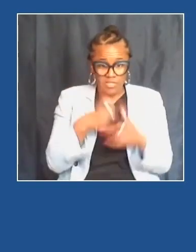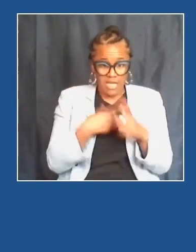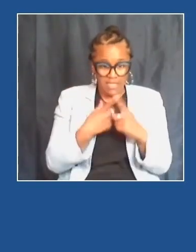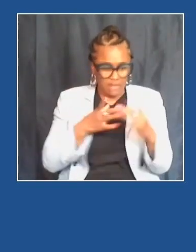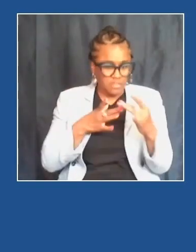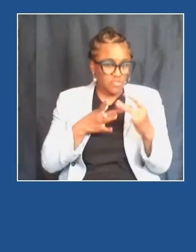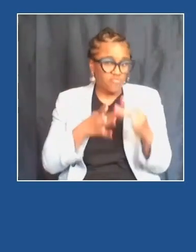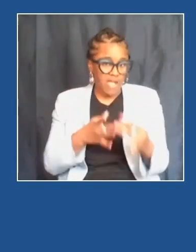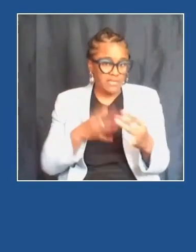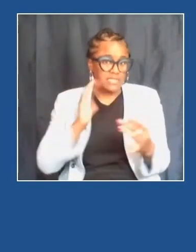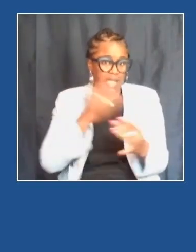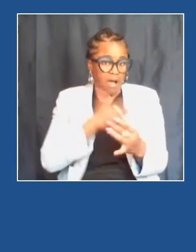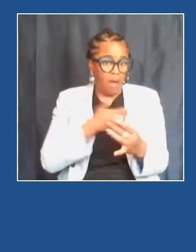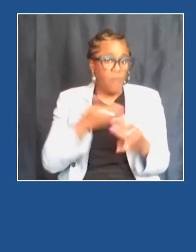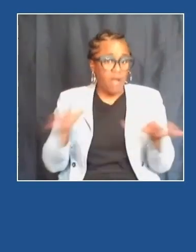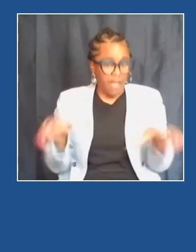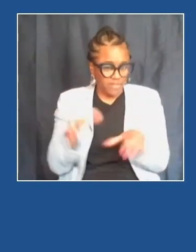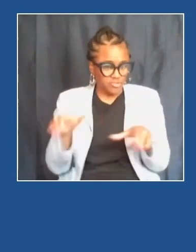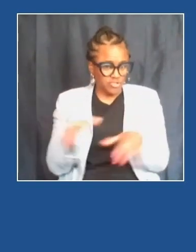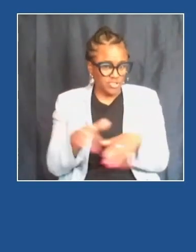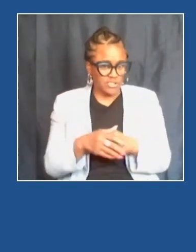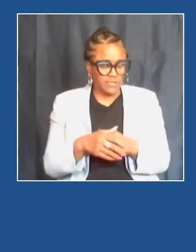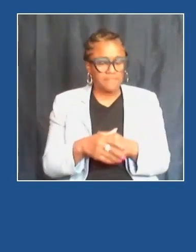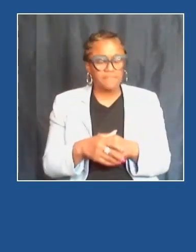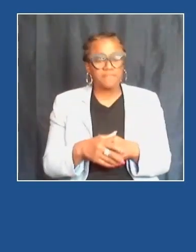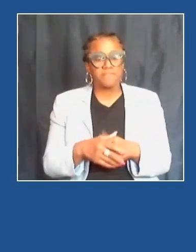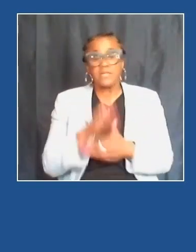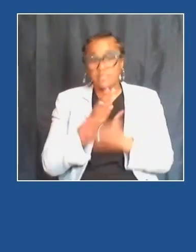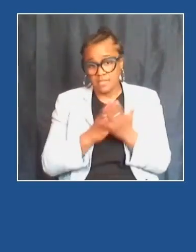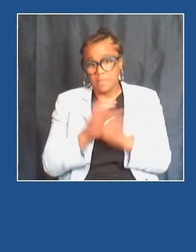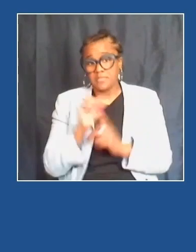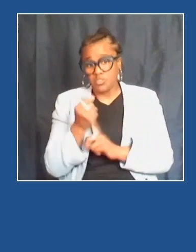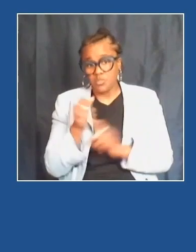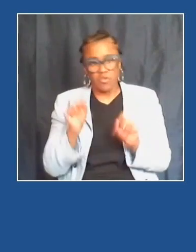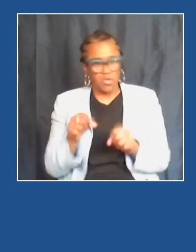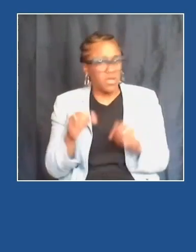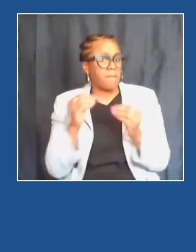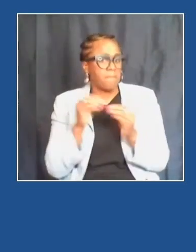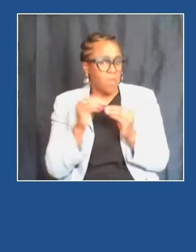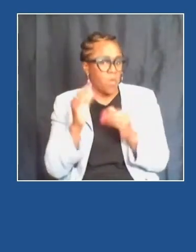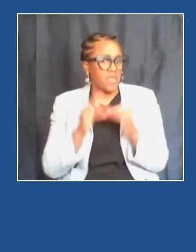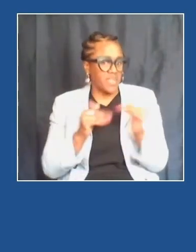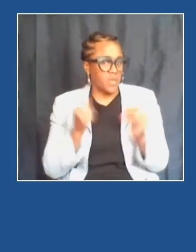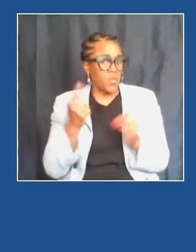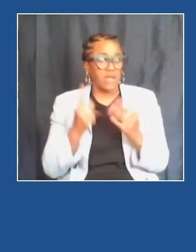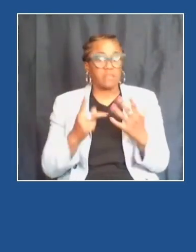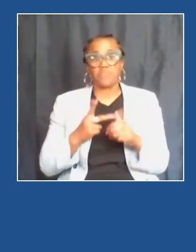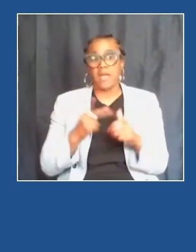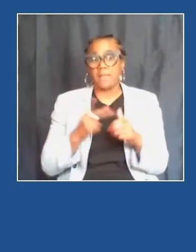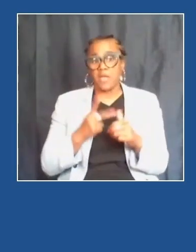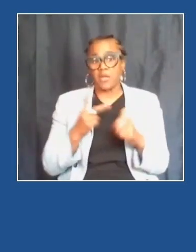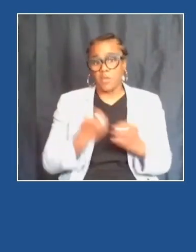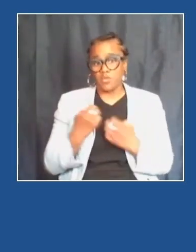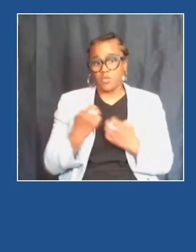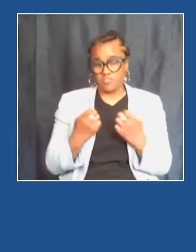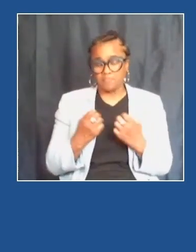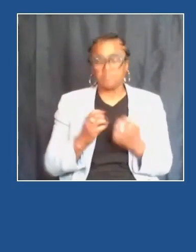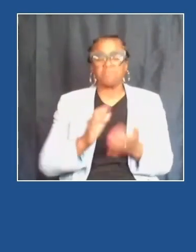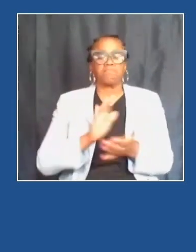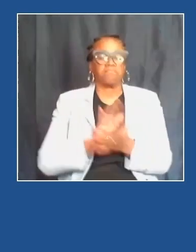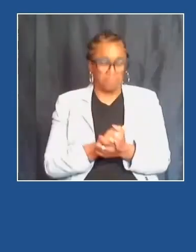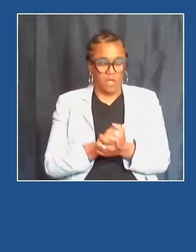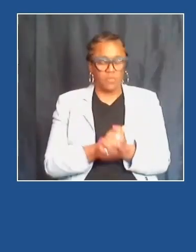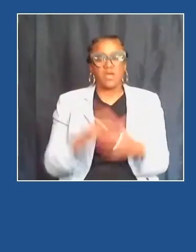our actions. Okay, and some situations there could be more than one primary emotion. All right, now by using the